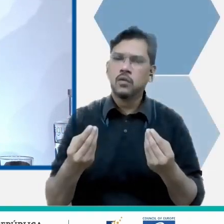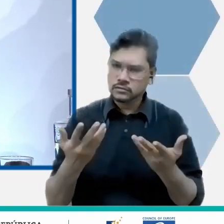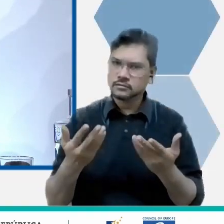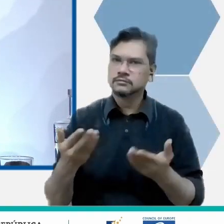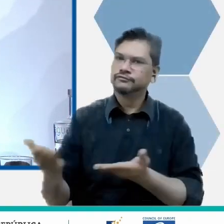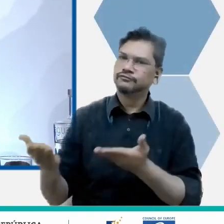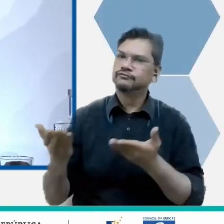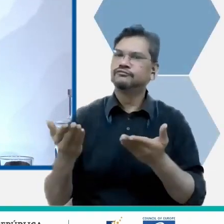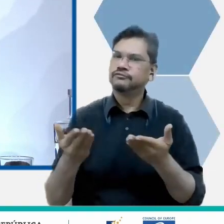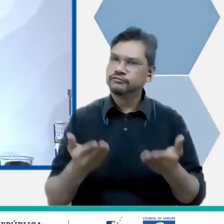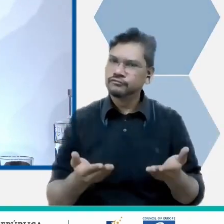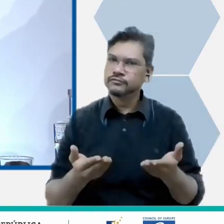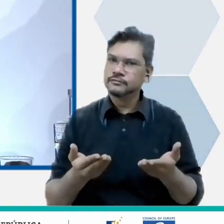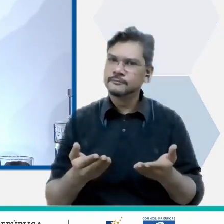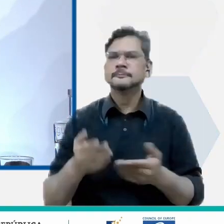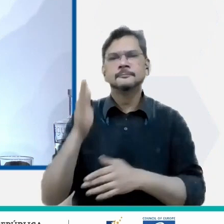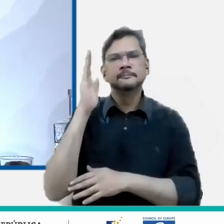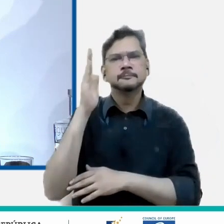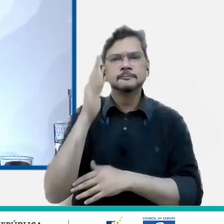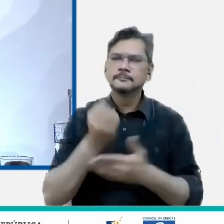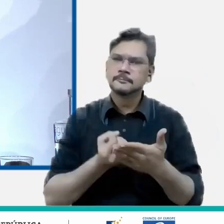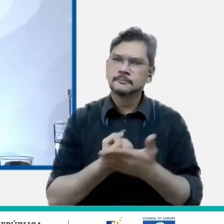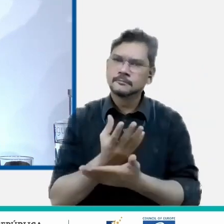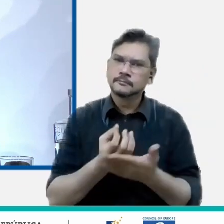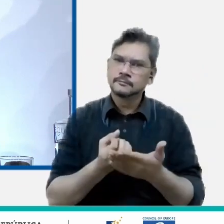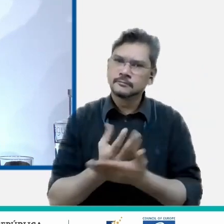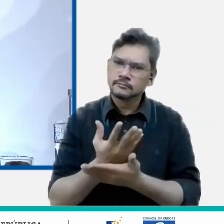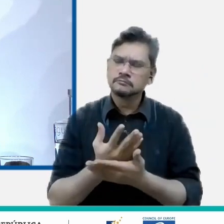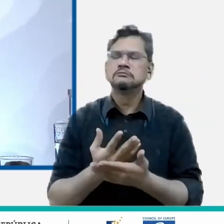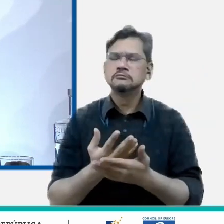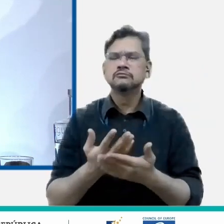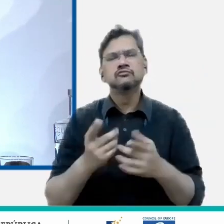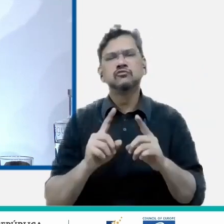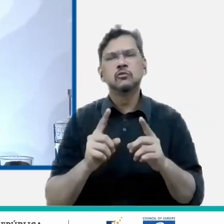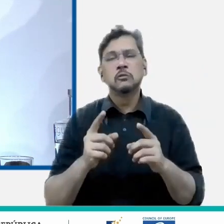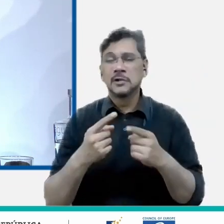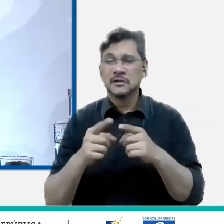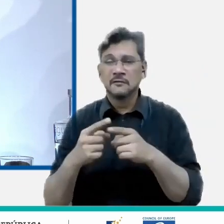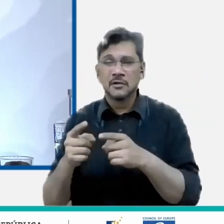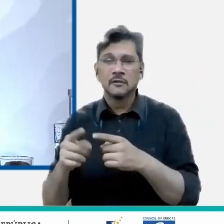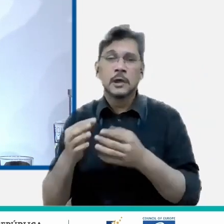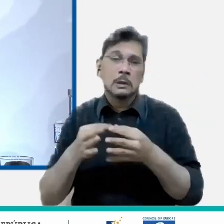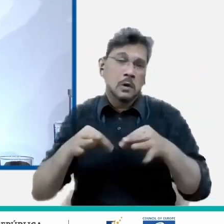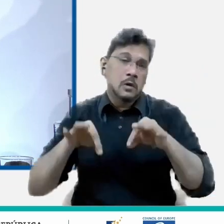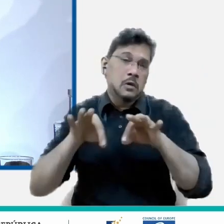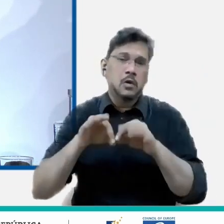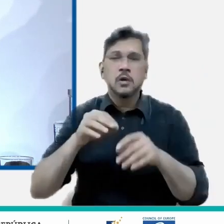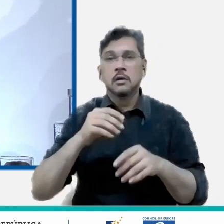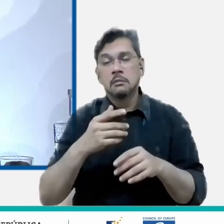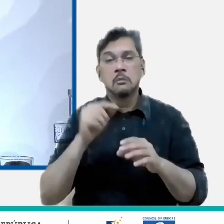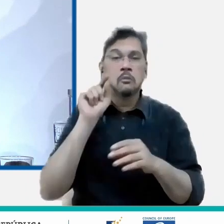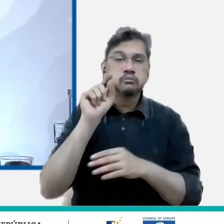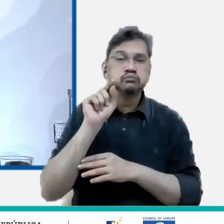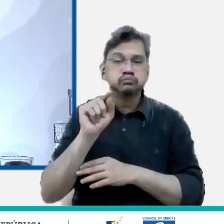hear your perspectives on priorities for the implementation of Sendai framework and